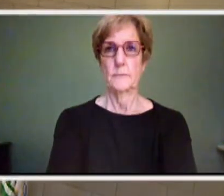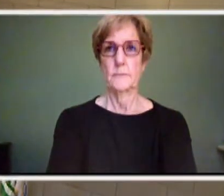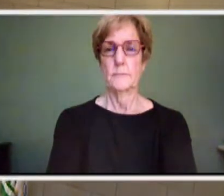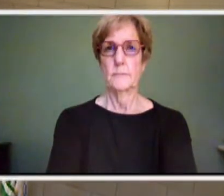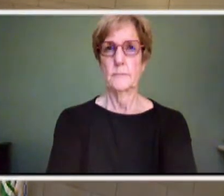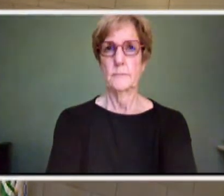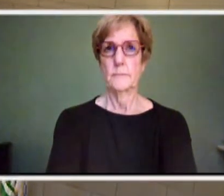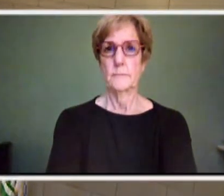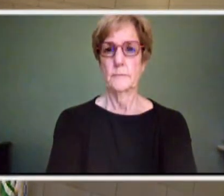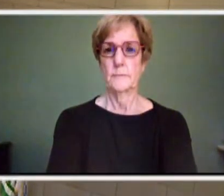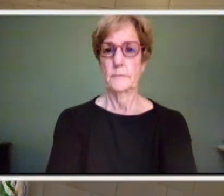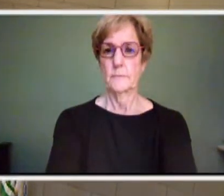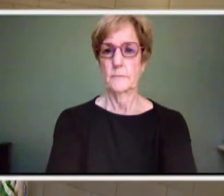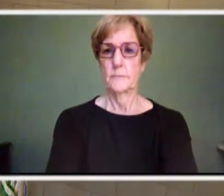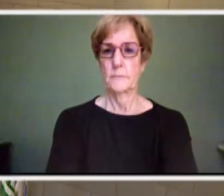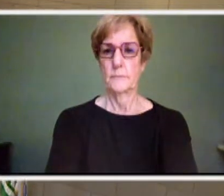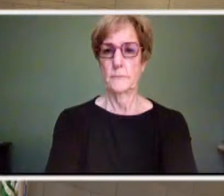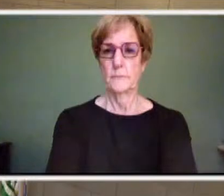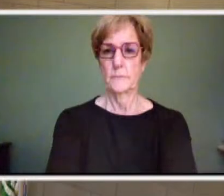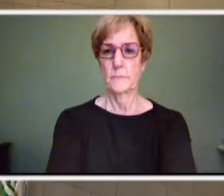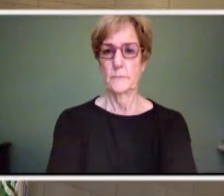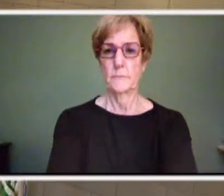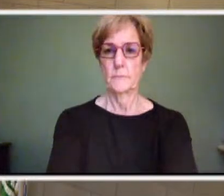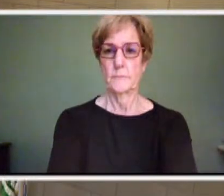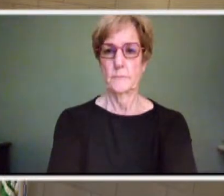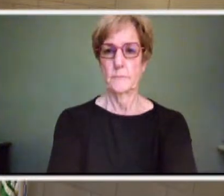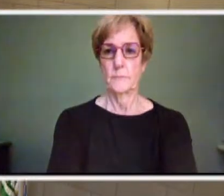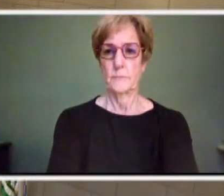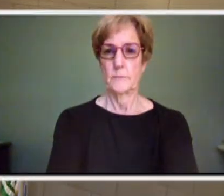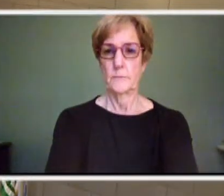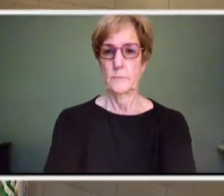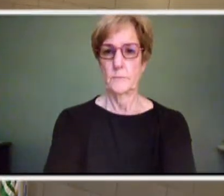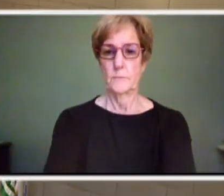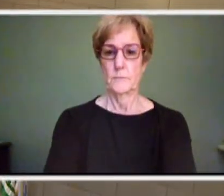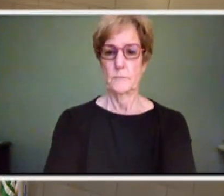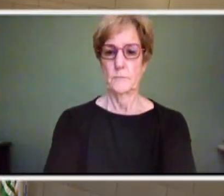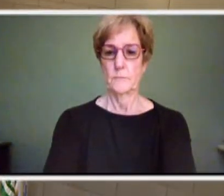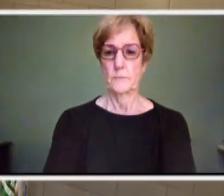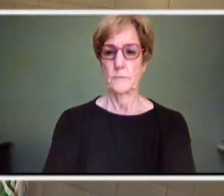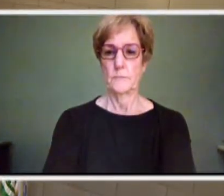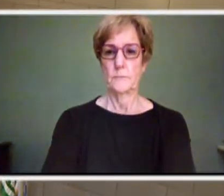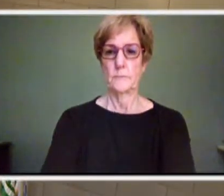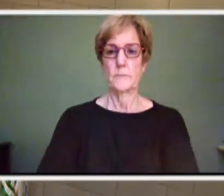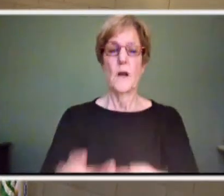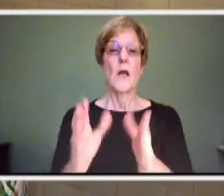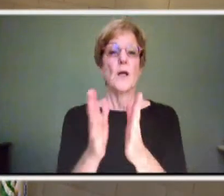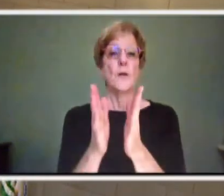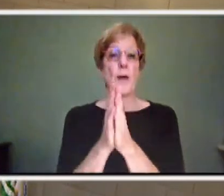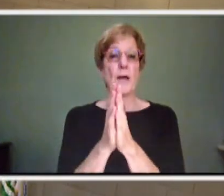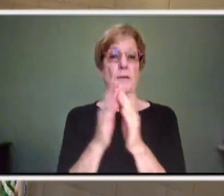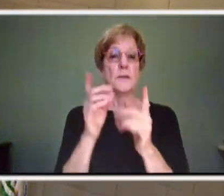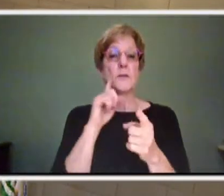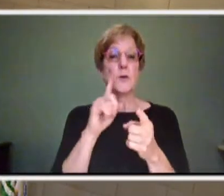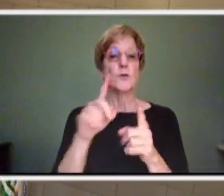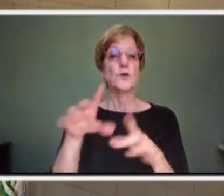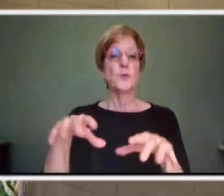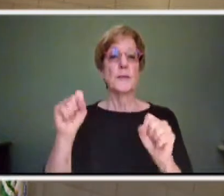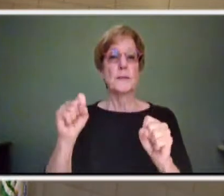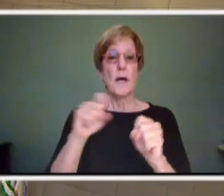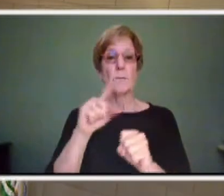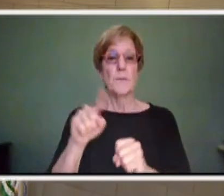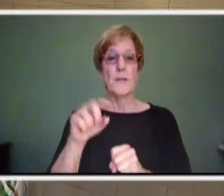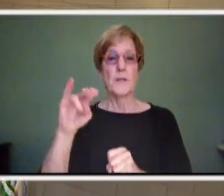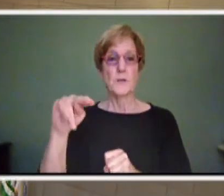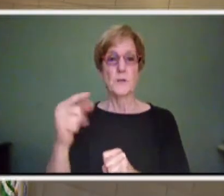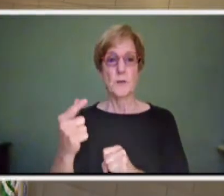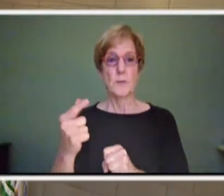All except 12. Thank you very much. I have a motion to approve the following petitions and to adopt the zoning committee's statement of